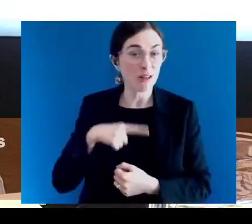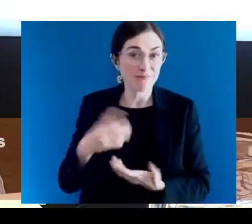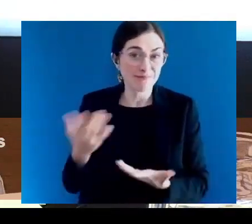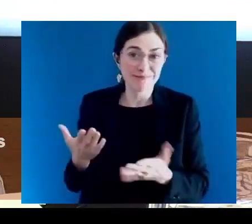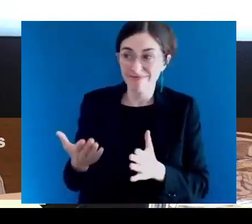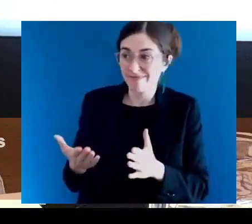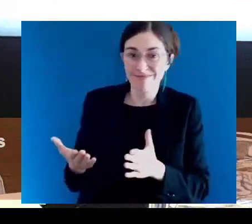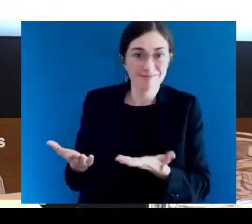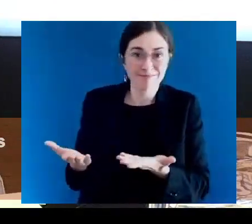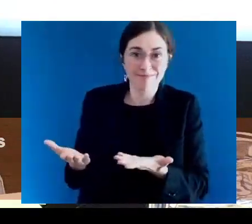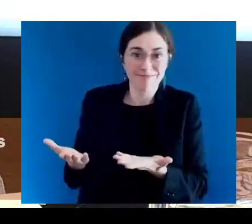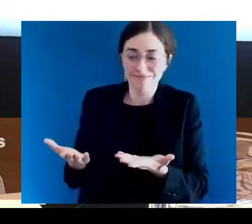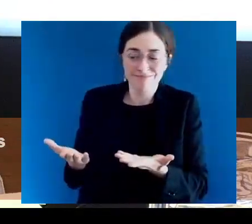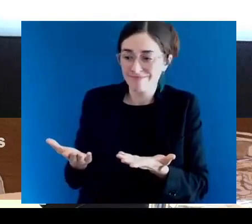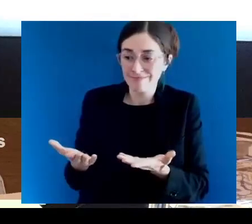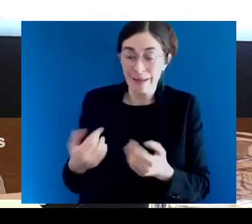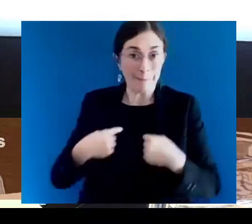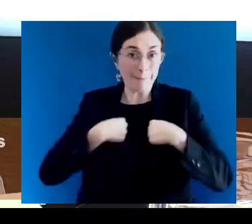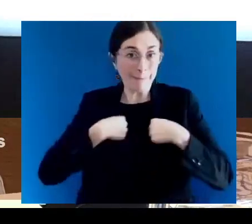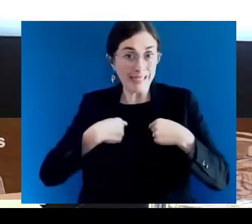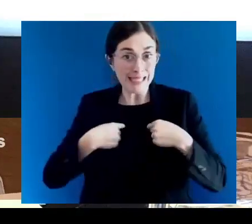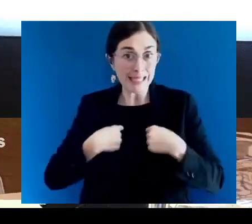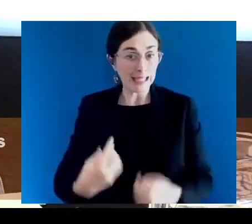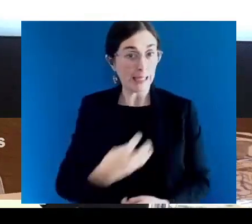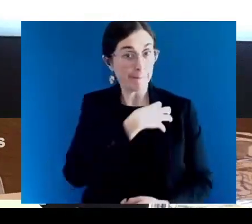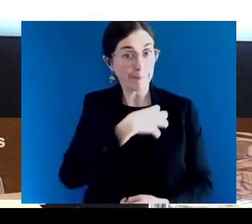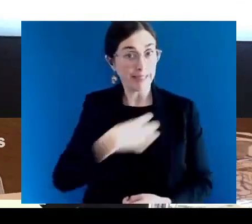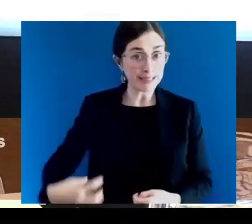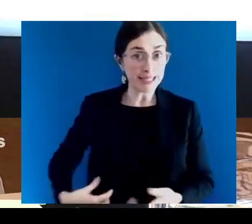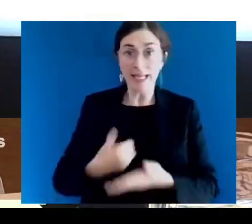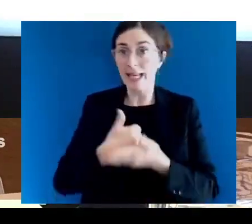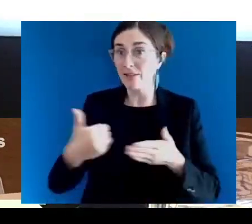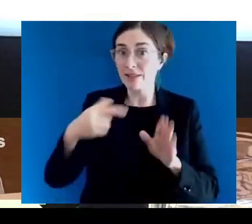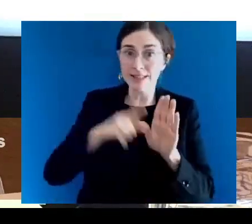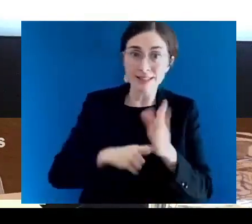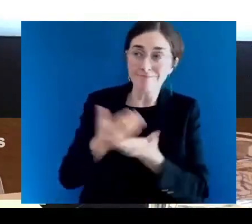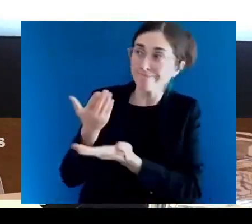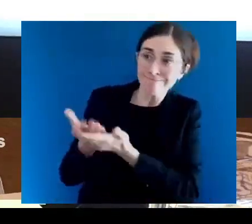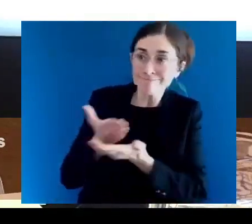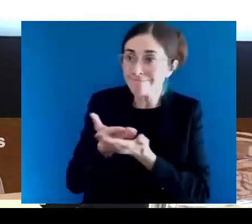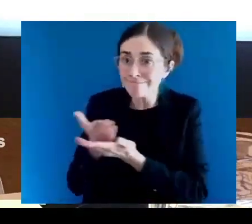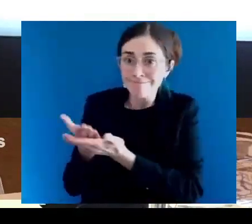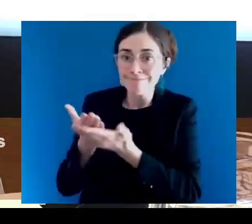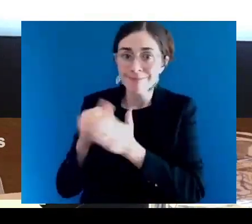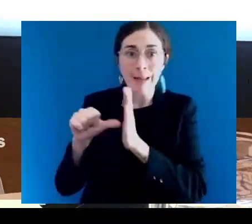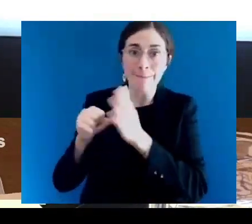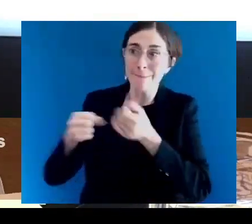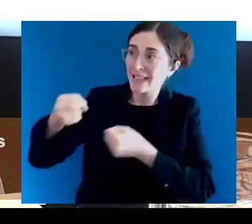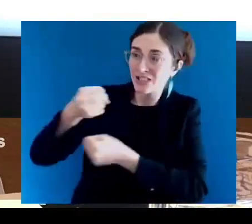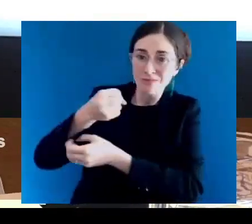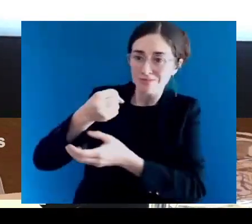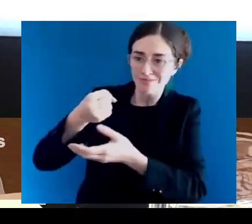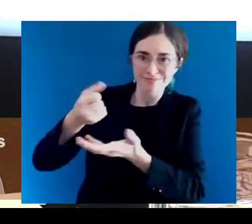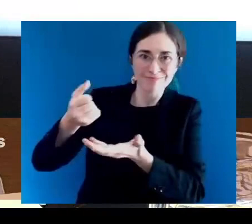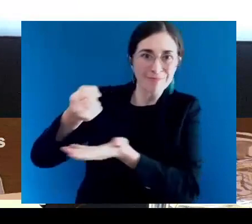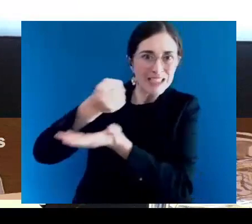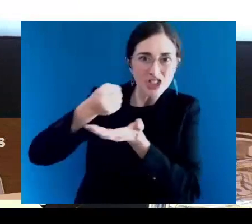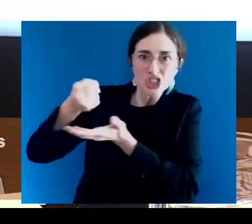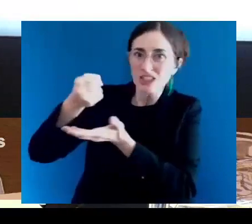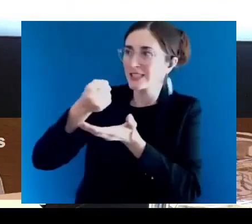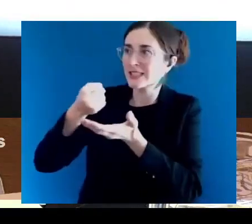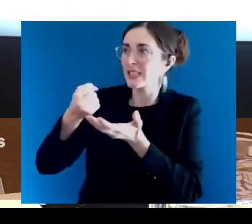who go to budgets every year and go through the sausage machine of budgets and how they're made and what